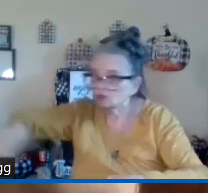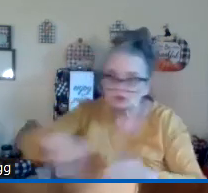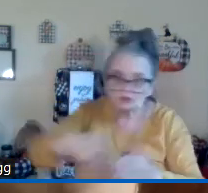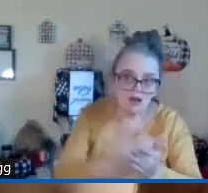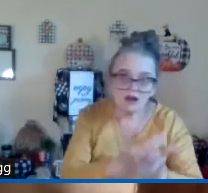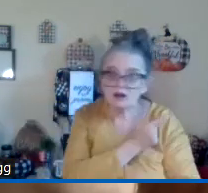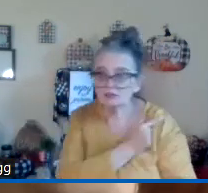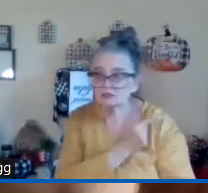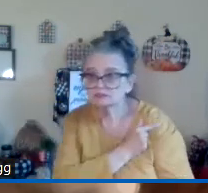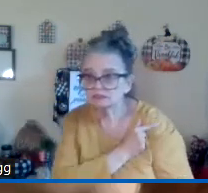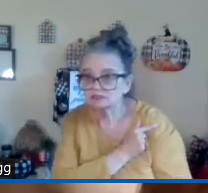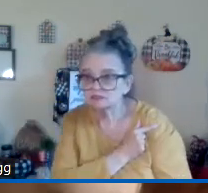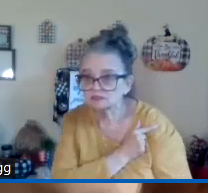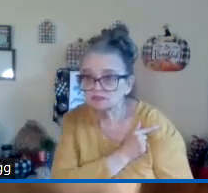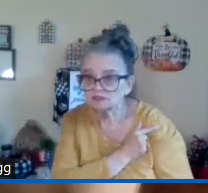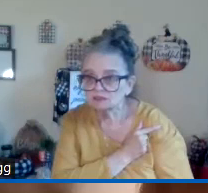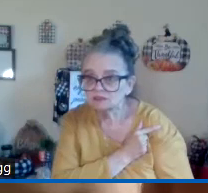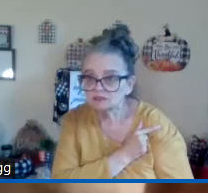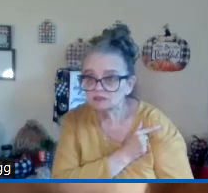The one who is proud